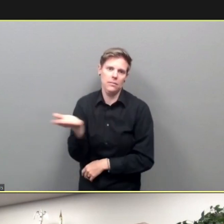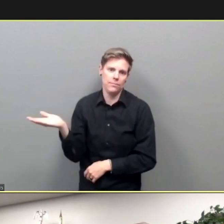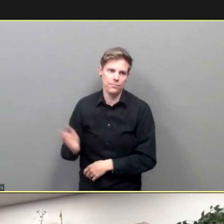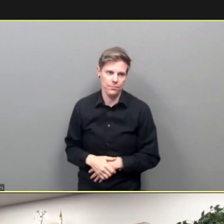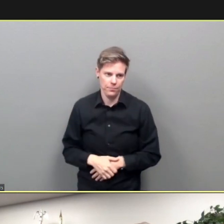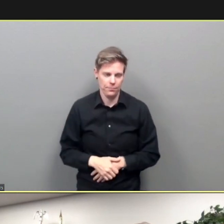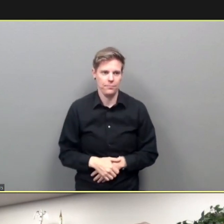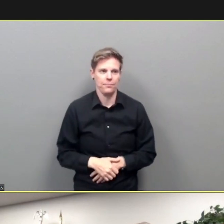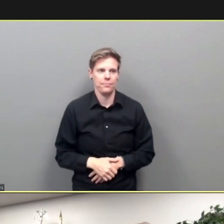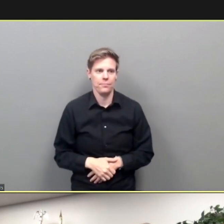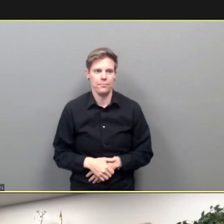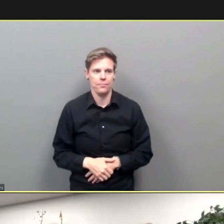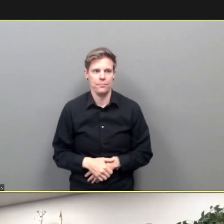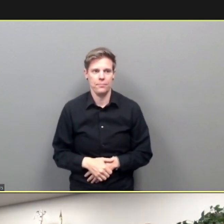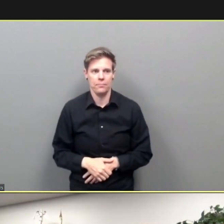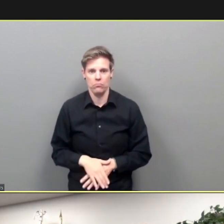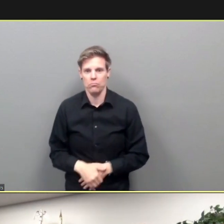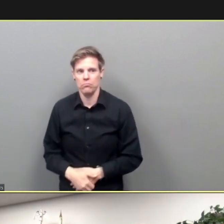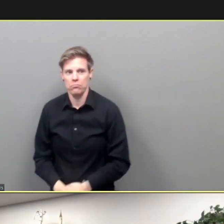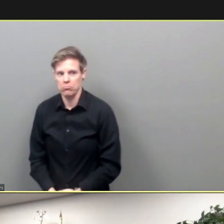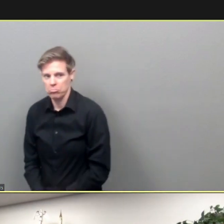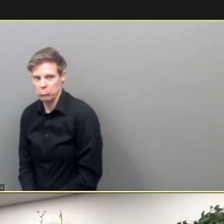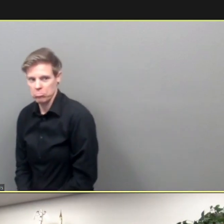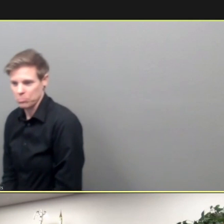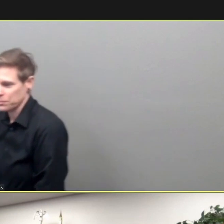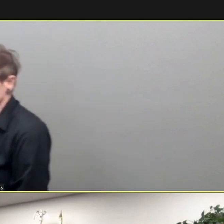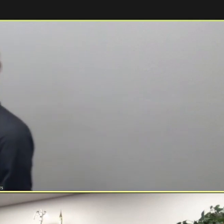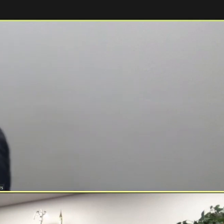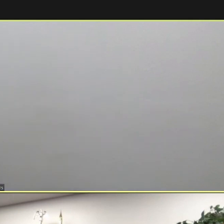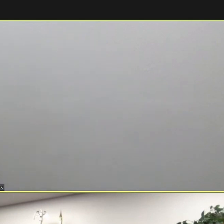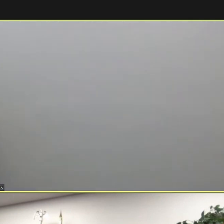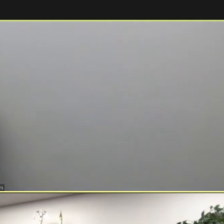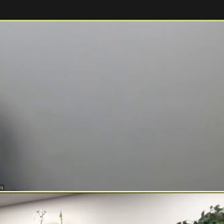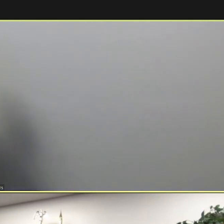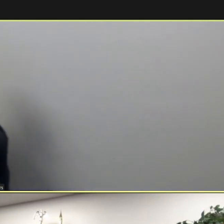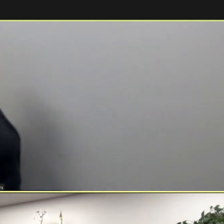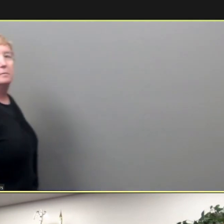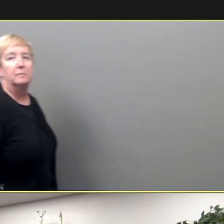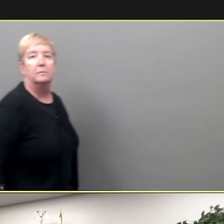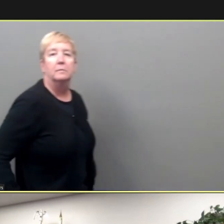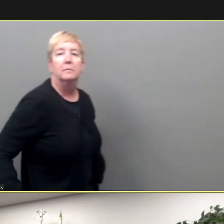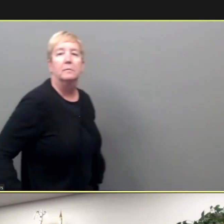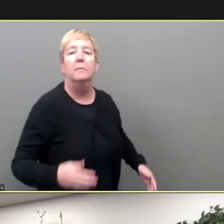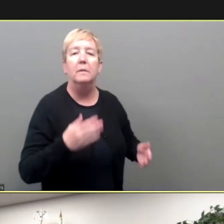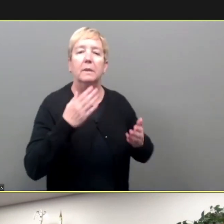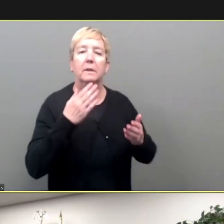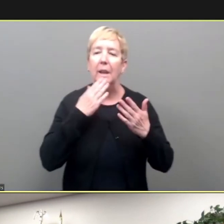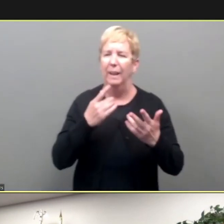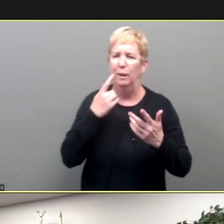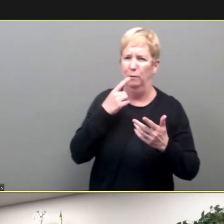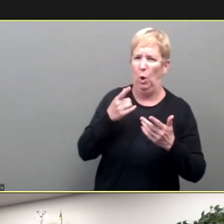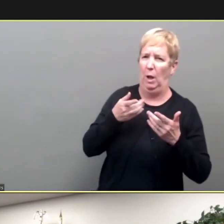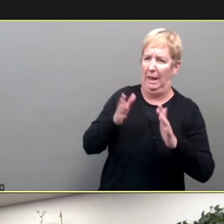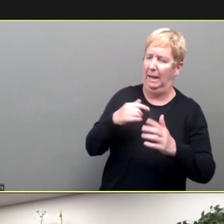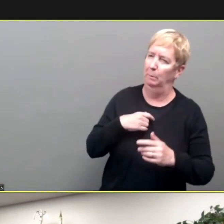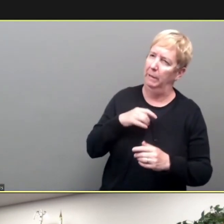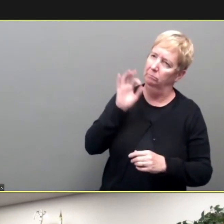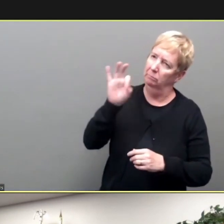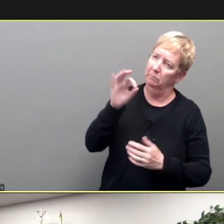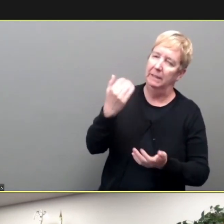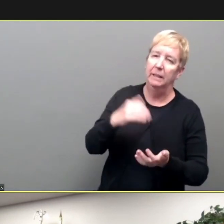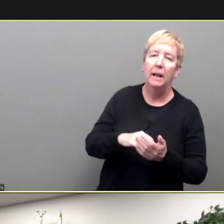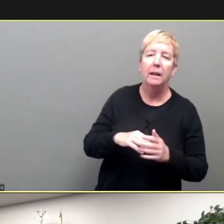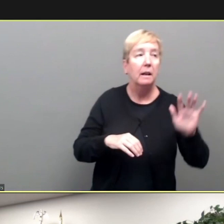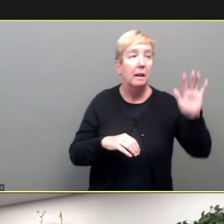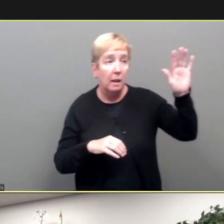COVID population. So thanks for giving me a chance to talk about that again. Thanks, Dr. Scrace. And just a quick follow-up from Rick Ruggles at the Santa